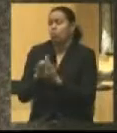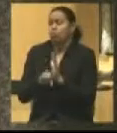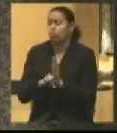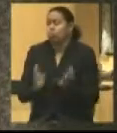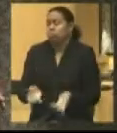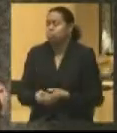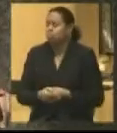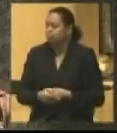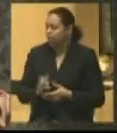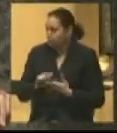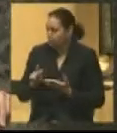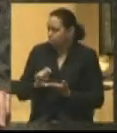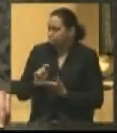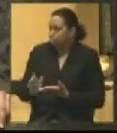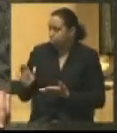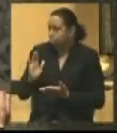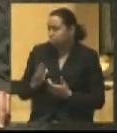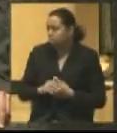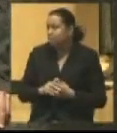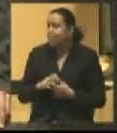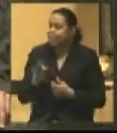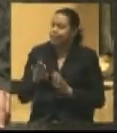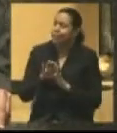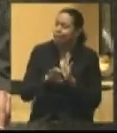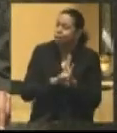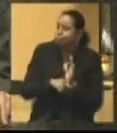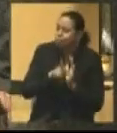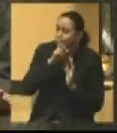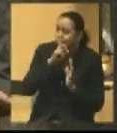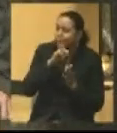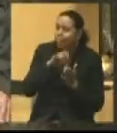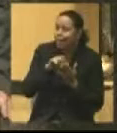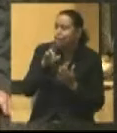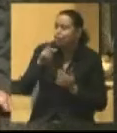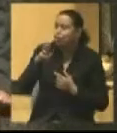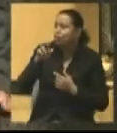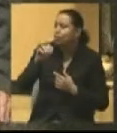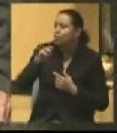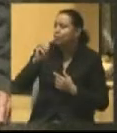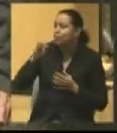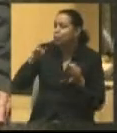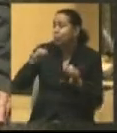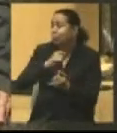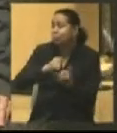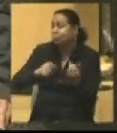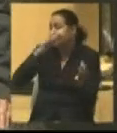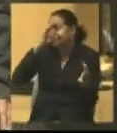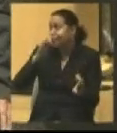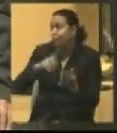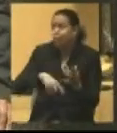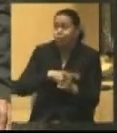actually, whether the Constitution doesn't say that the Supreme Court has the final word on what is or is